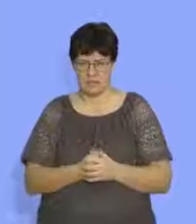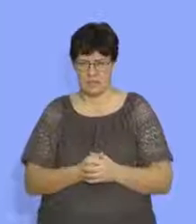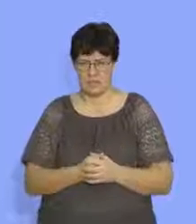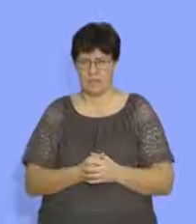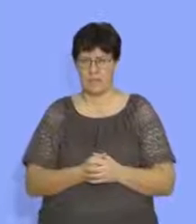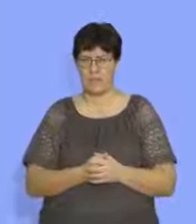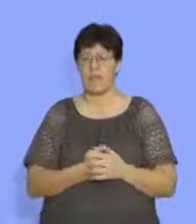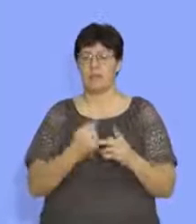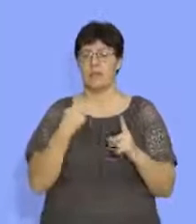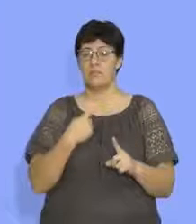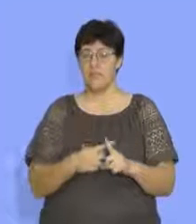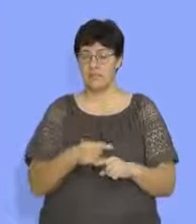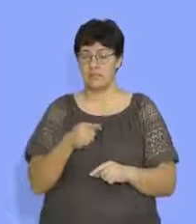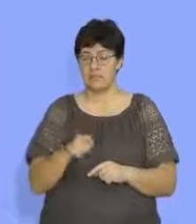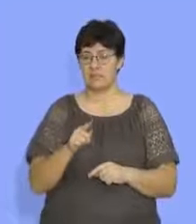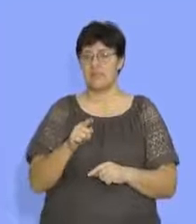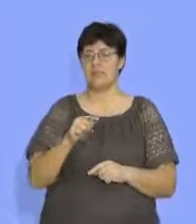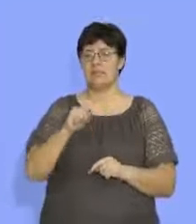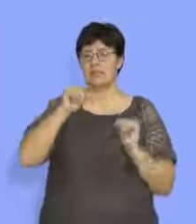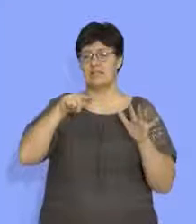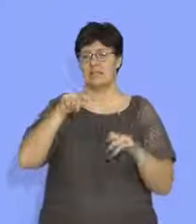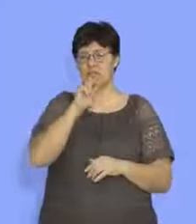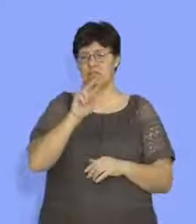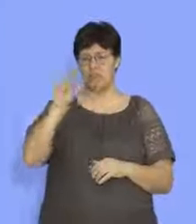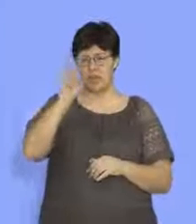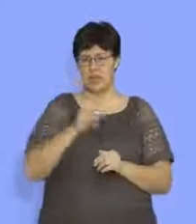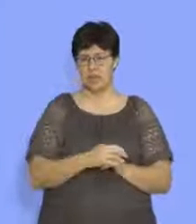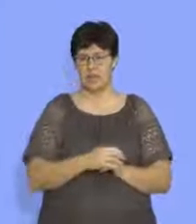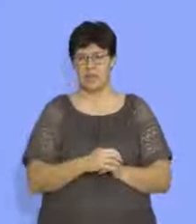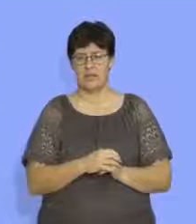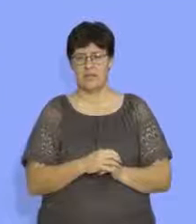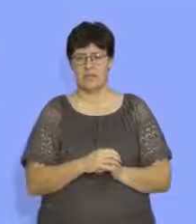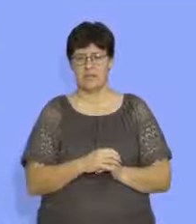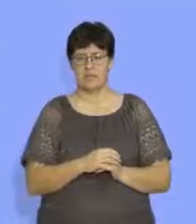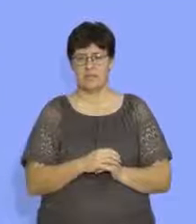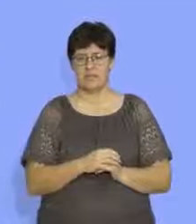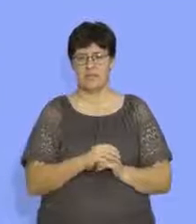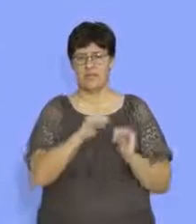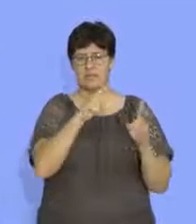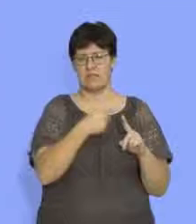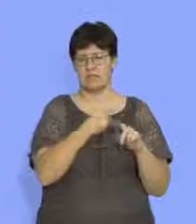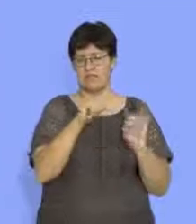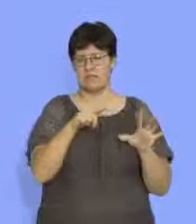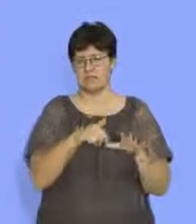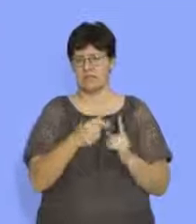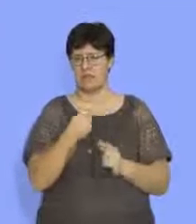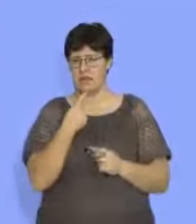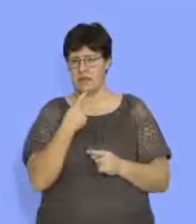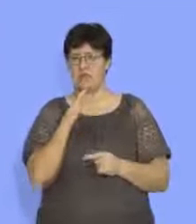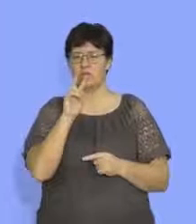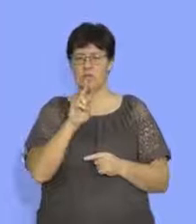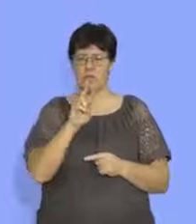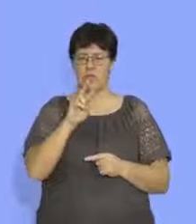with. Then plus, so my 17 squared quickly, 17 times 17 will